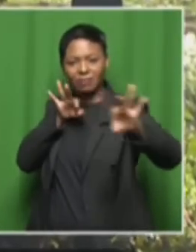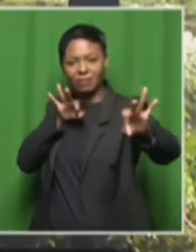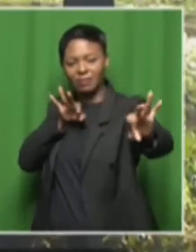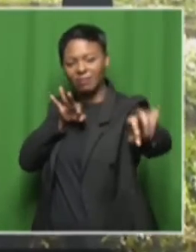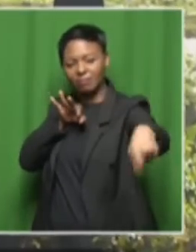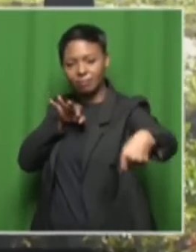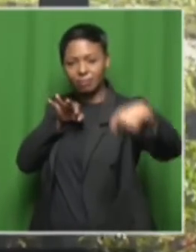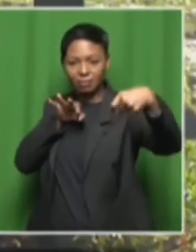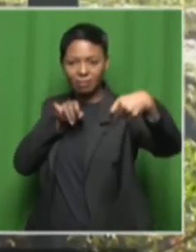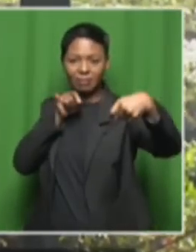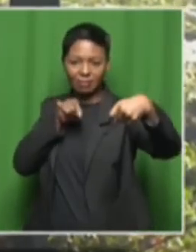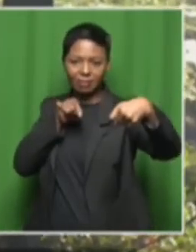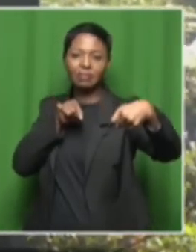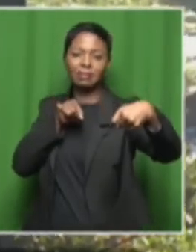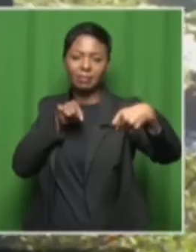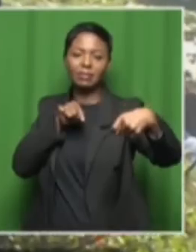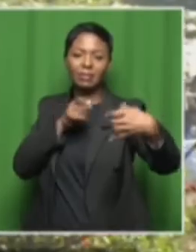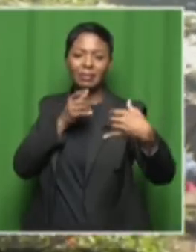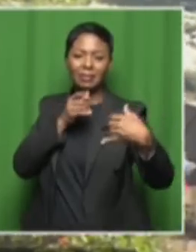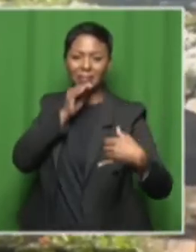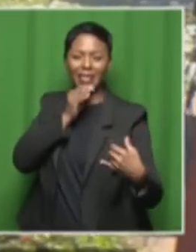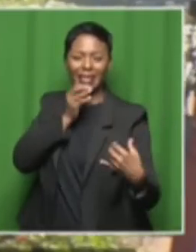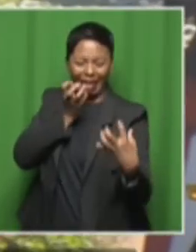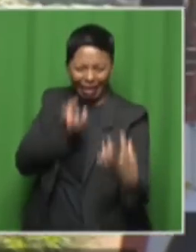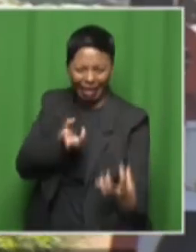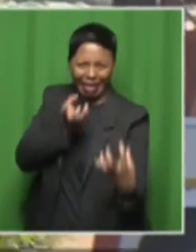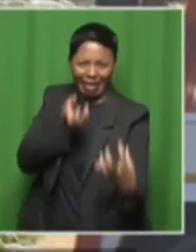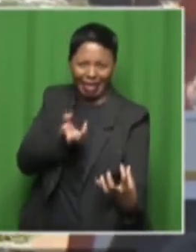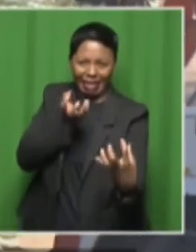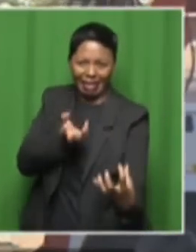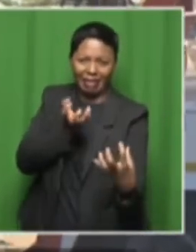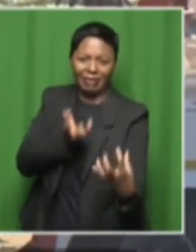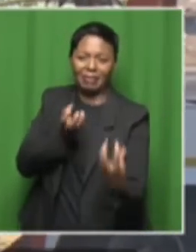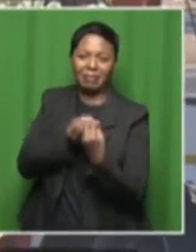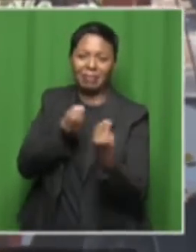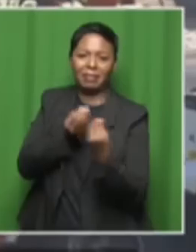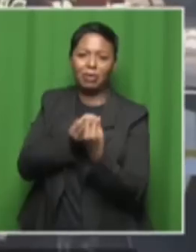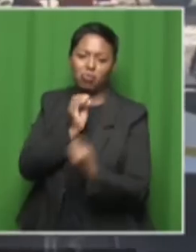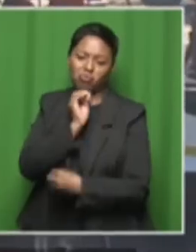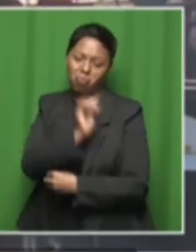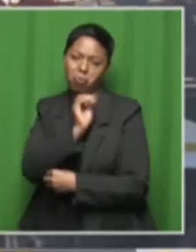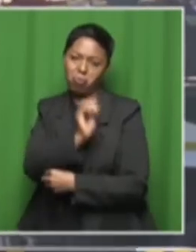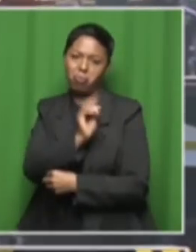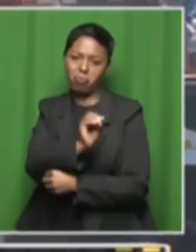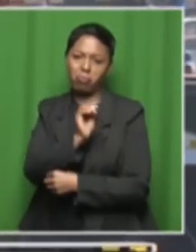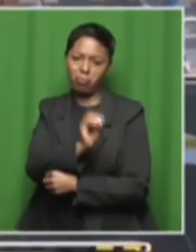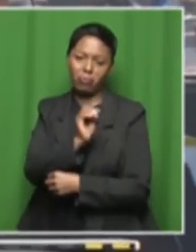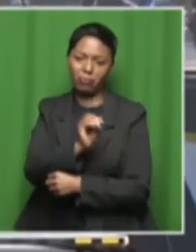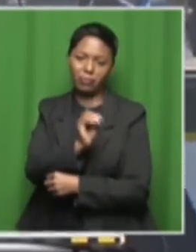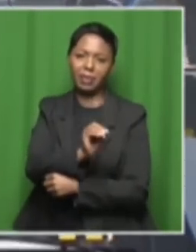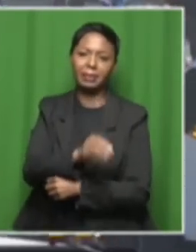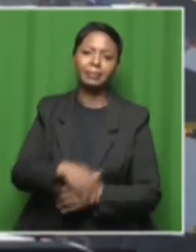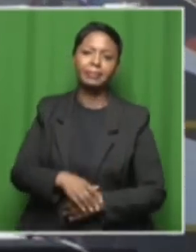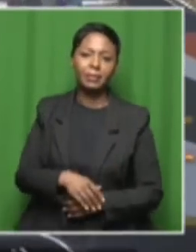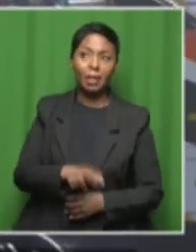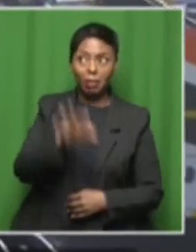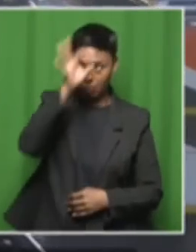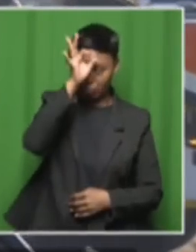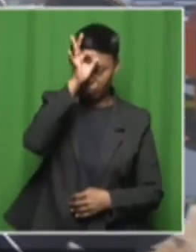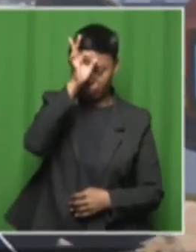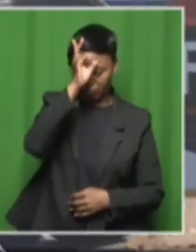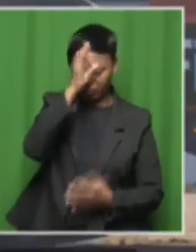located is quite heavy. A bit earlier on, recall, when the police did indicate that their